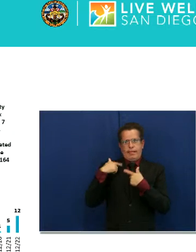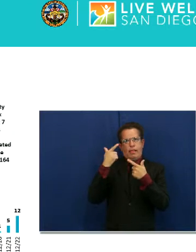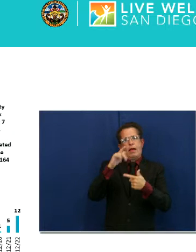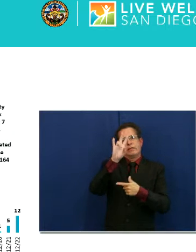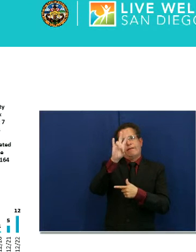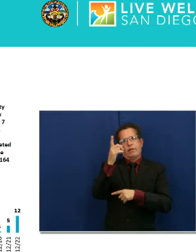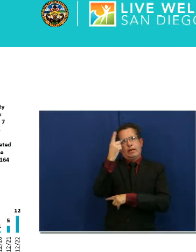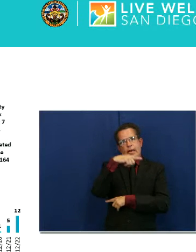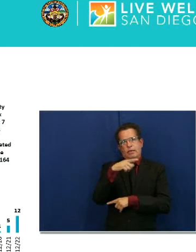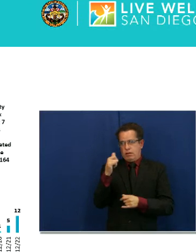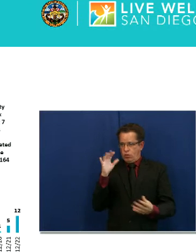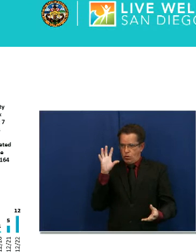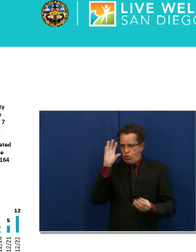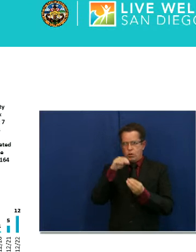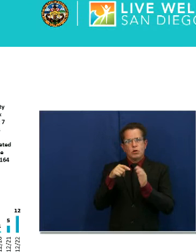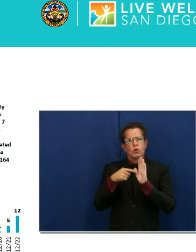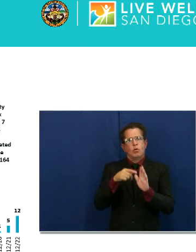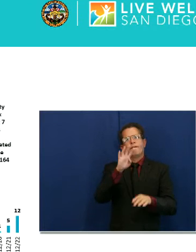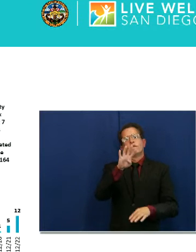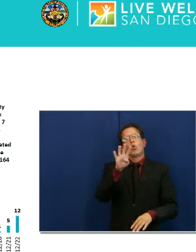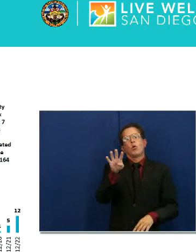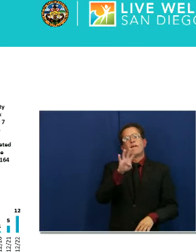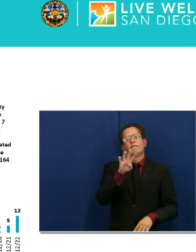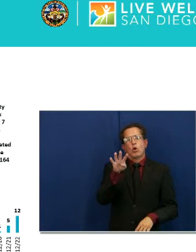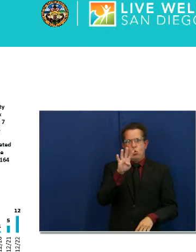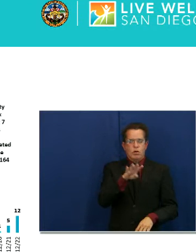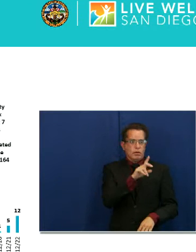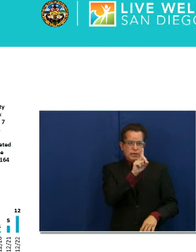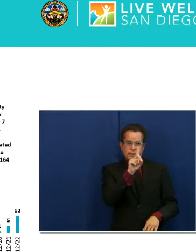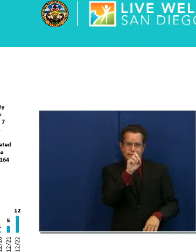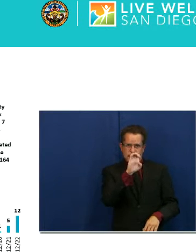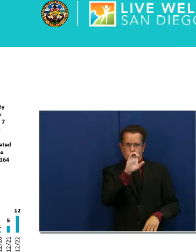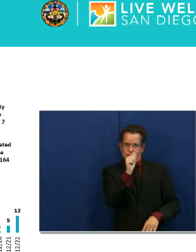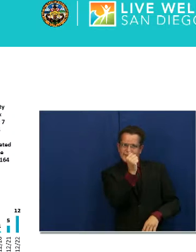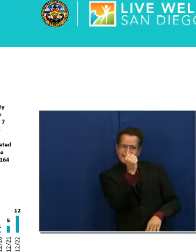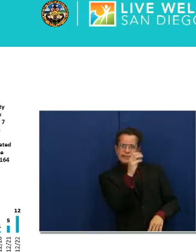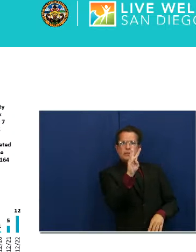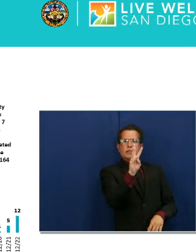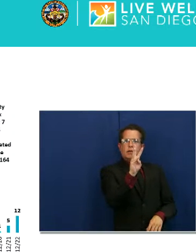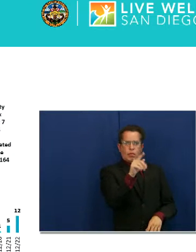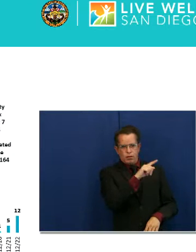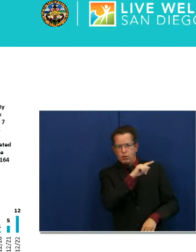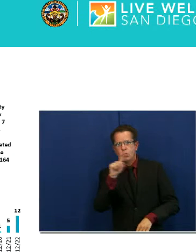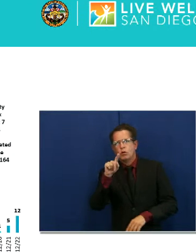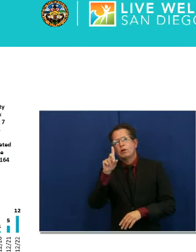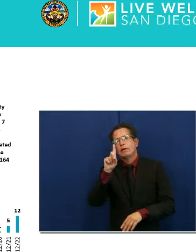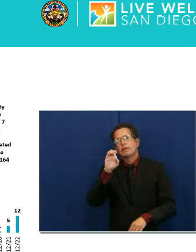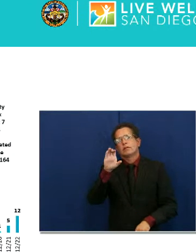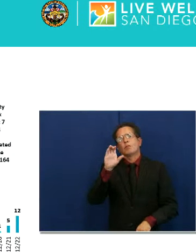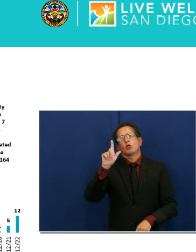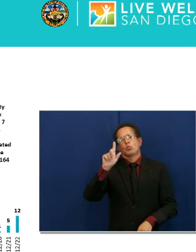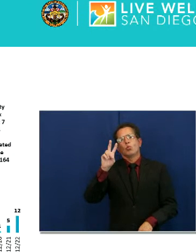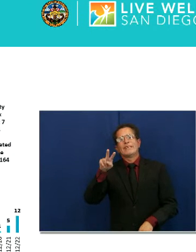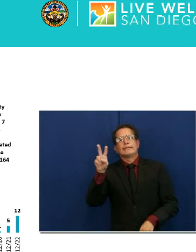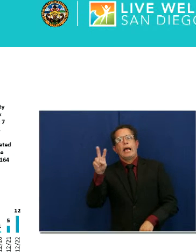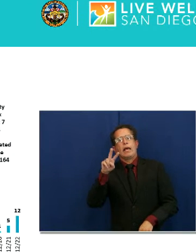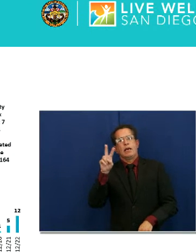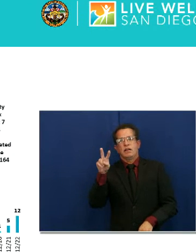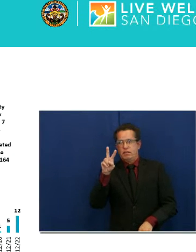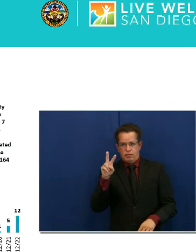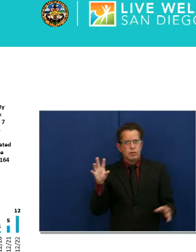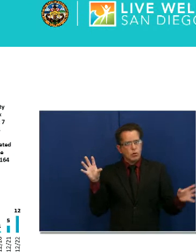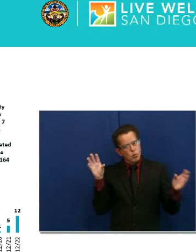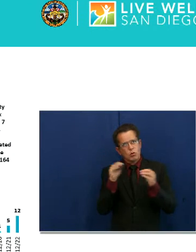reporting 44 total community outbreaks from December 16th to December 22nd, representing a total